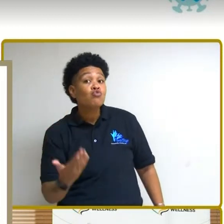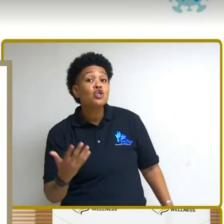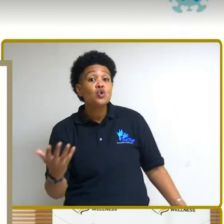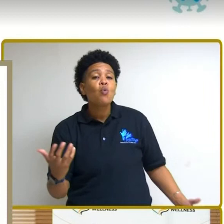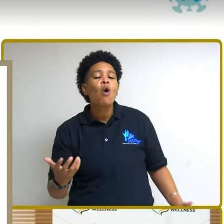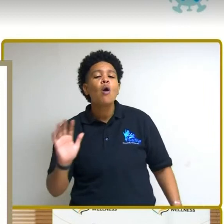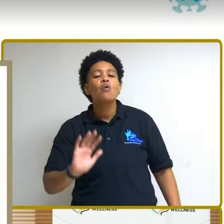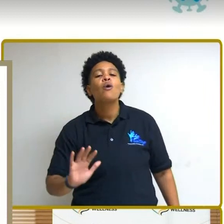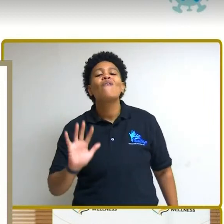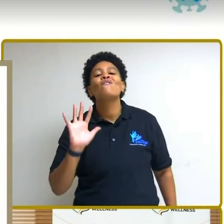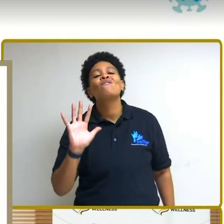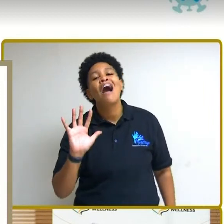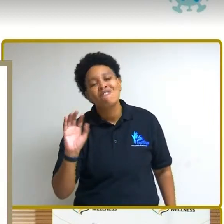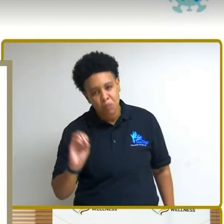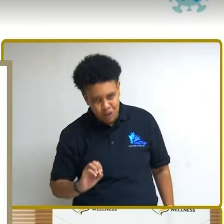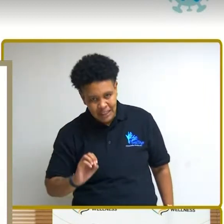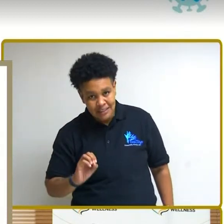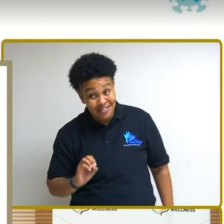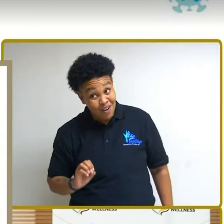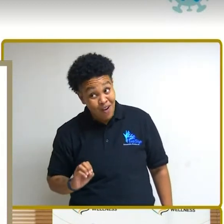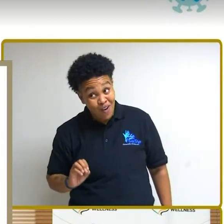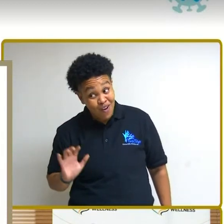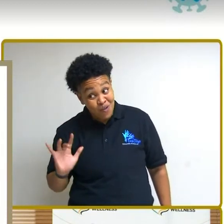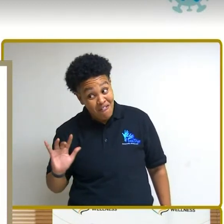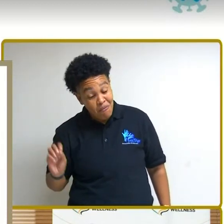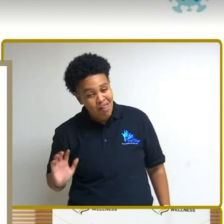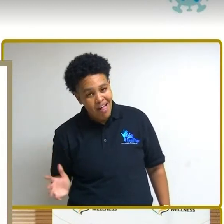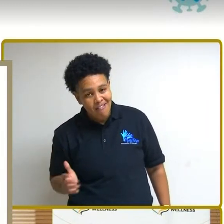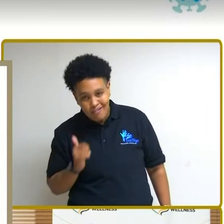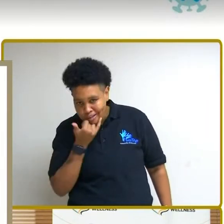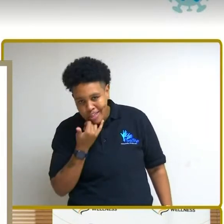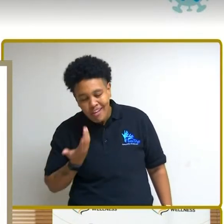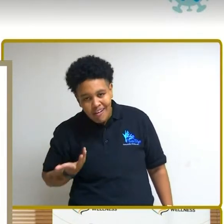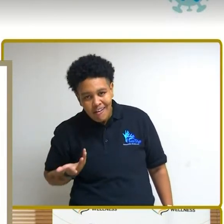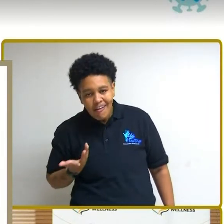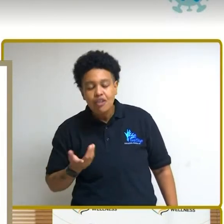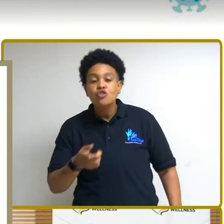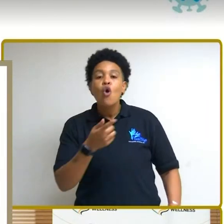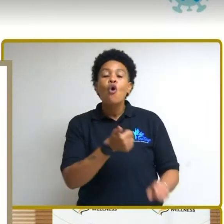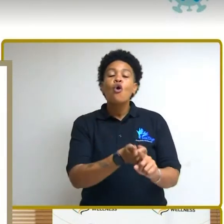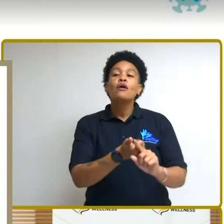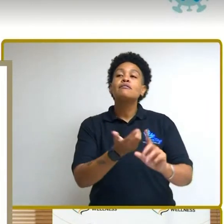is 5%. So there's a lot of way to go. So